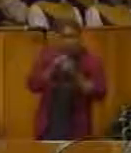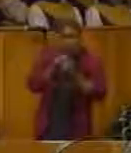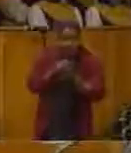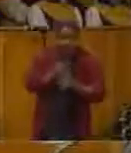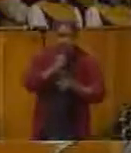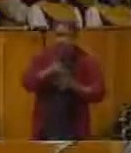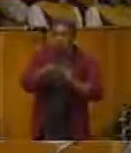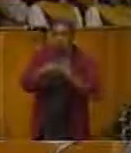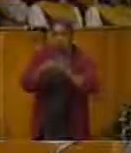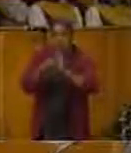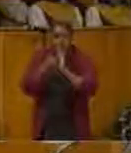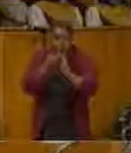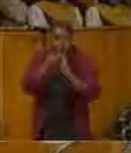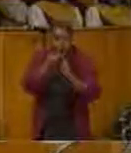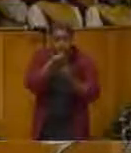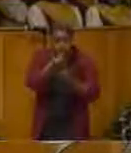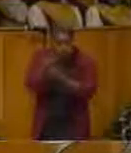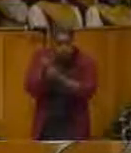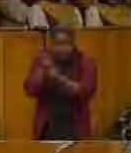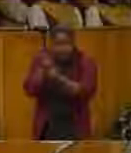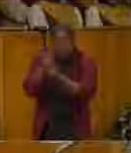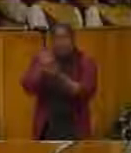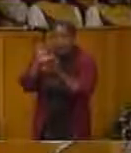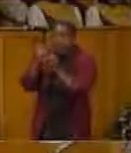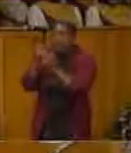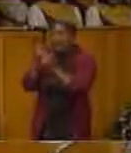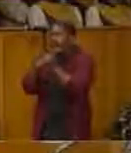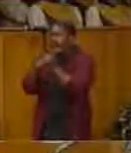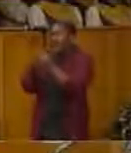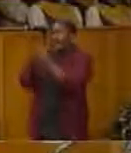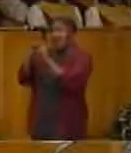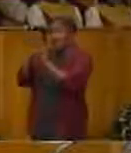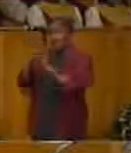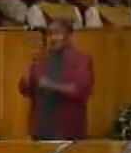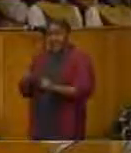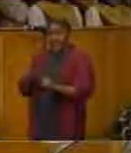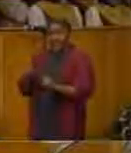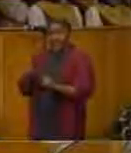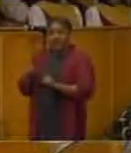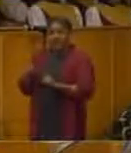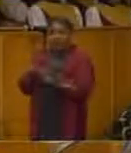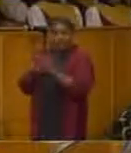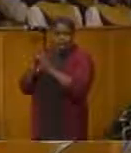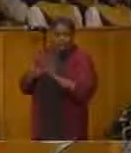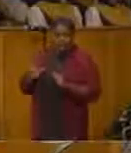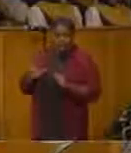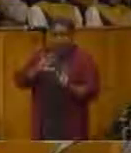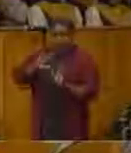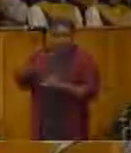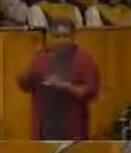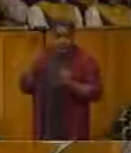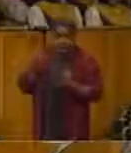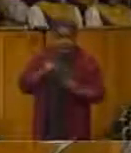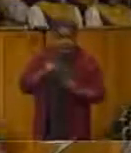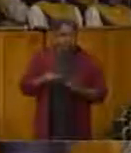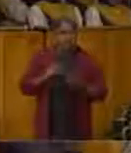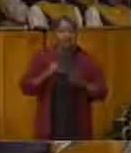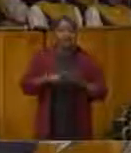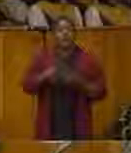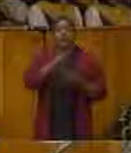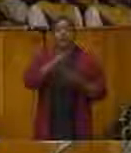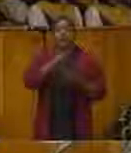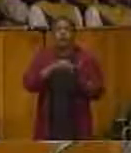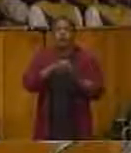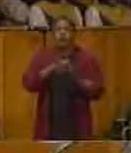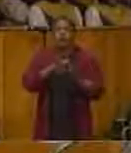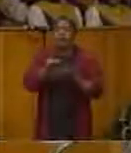more about you than any genetic testing you can engage with online. Given the fact that money